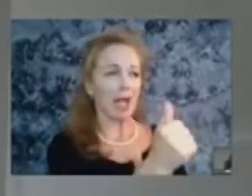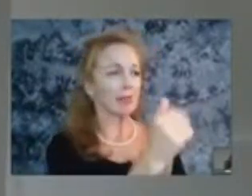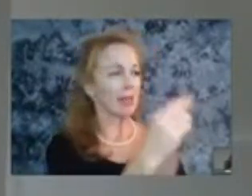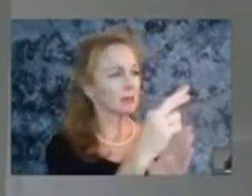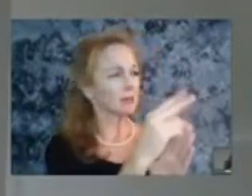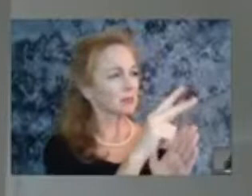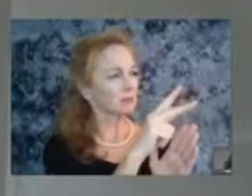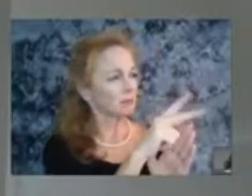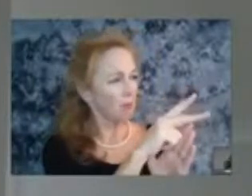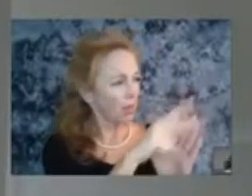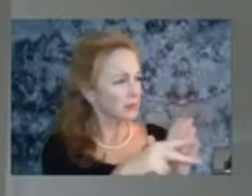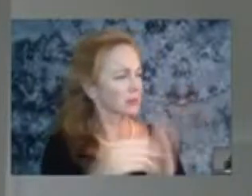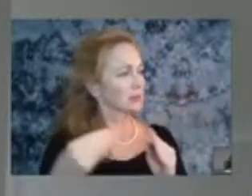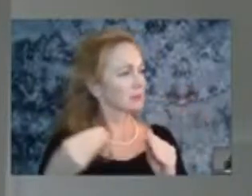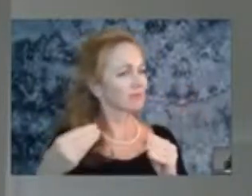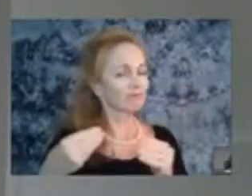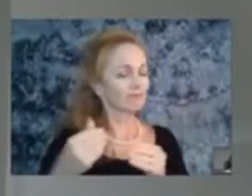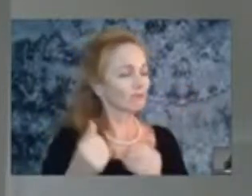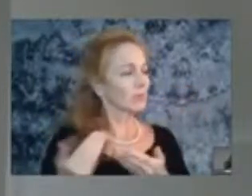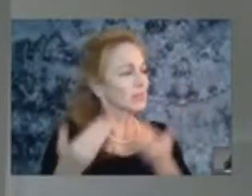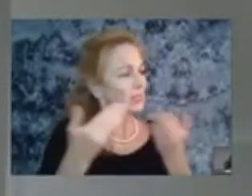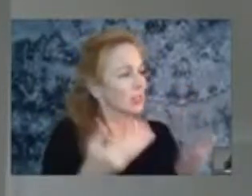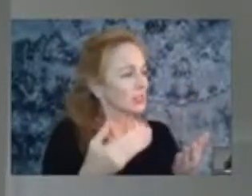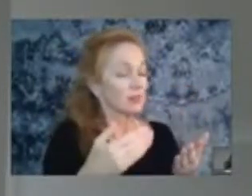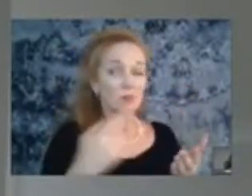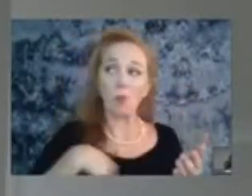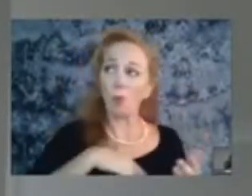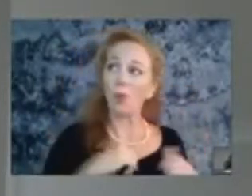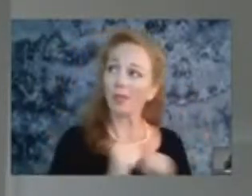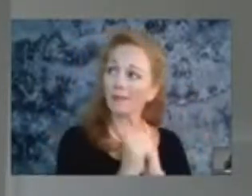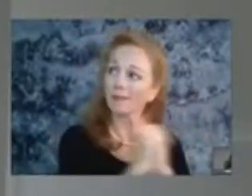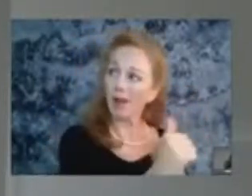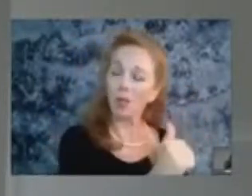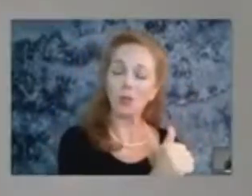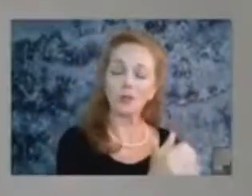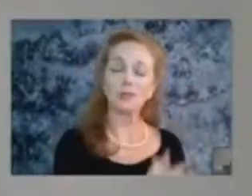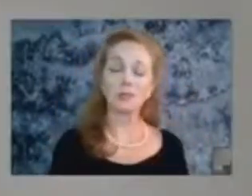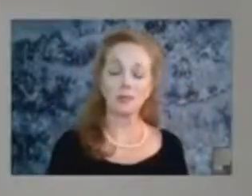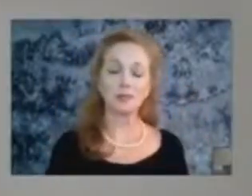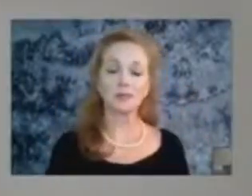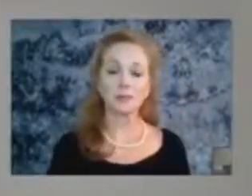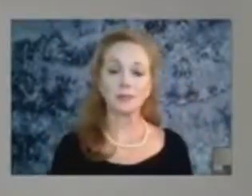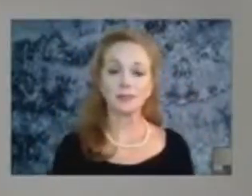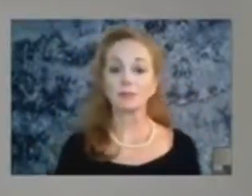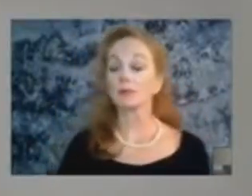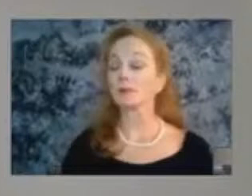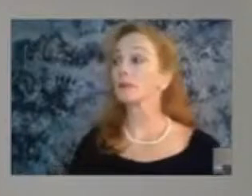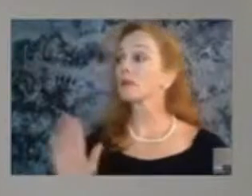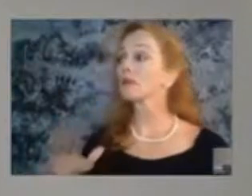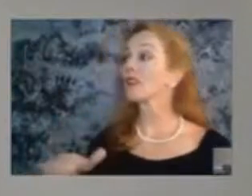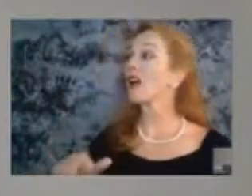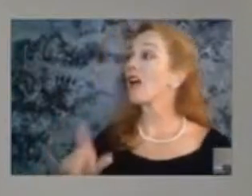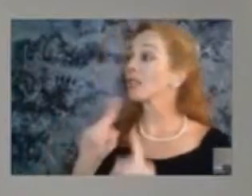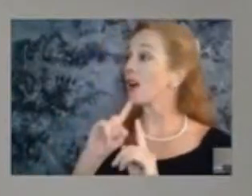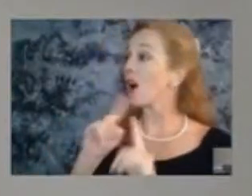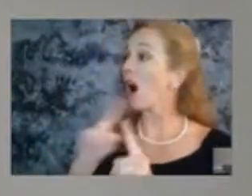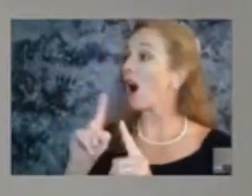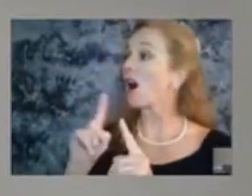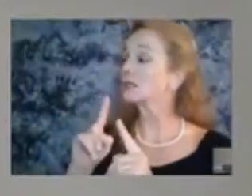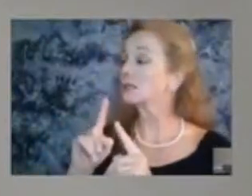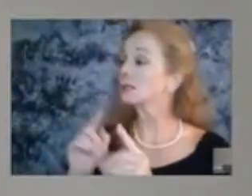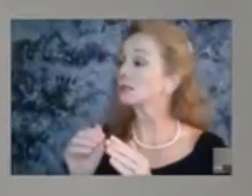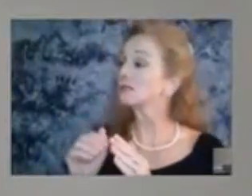those adjustments. To answer your question, there are recommendations or guidelines from ASHRAE,